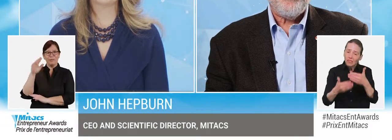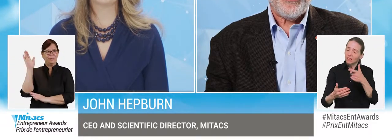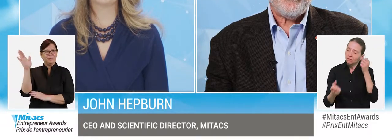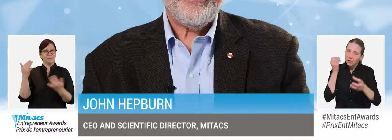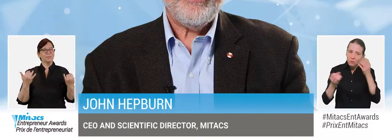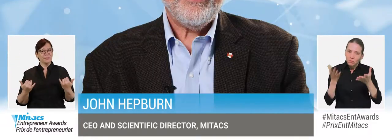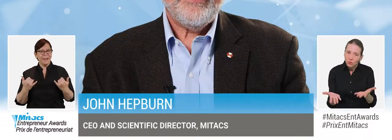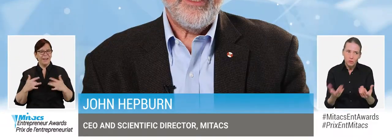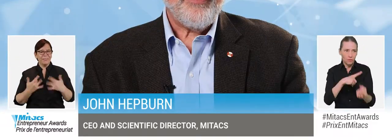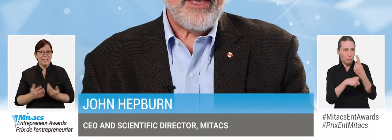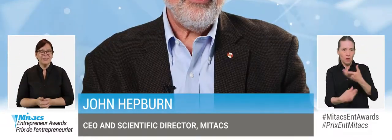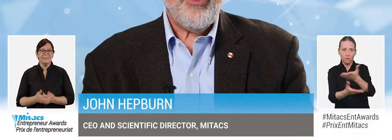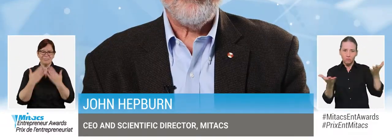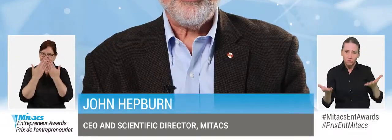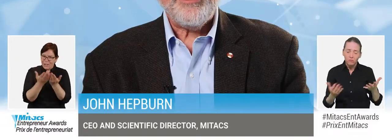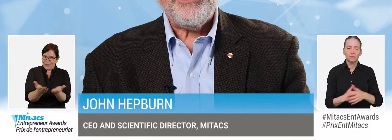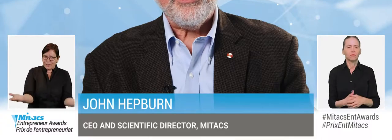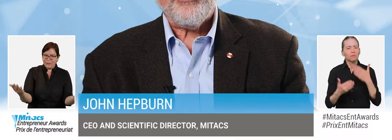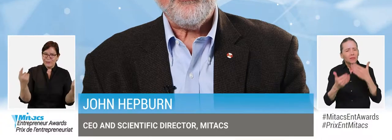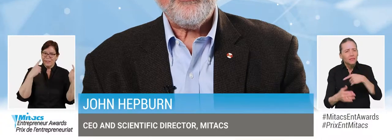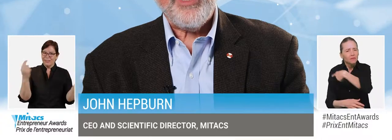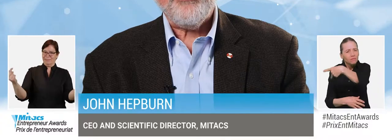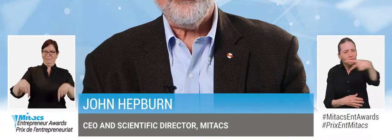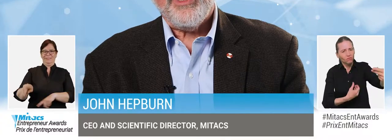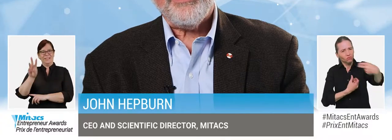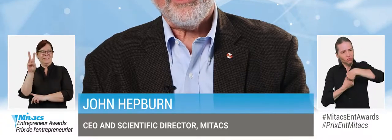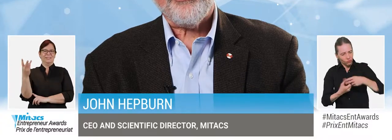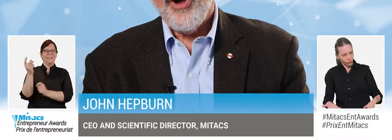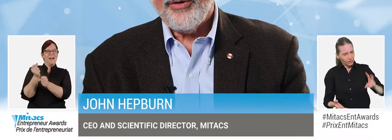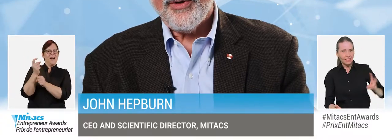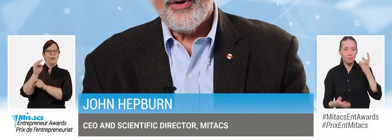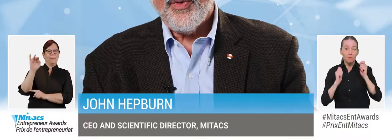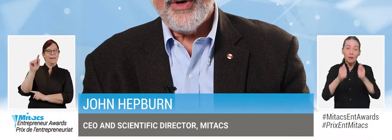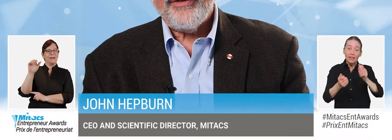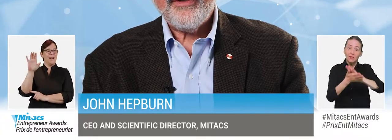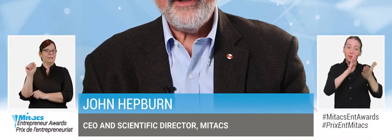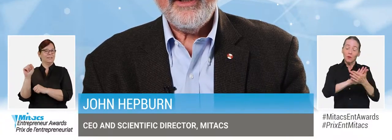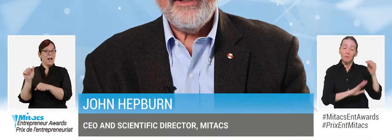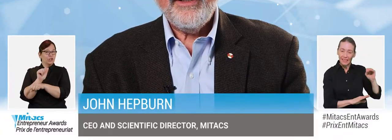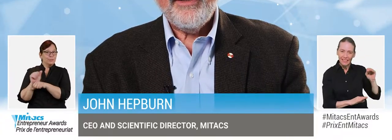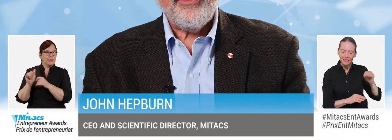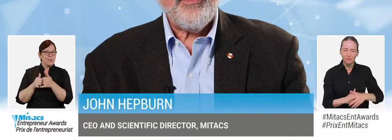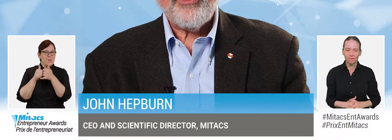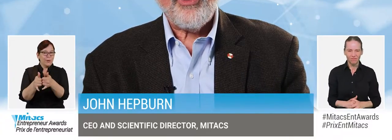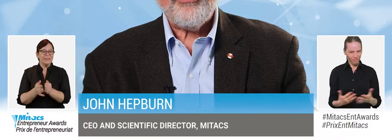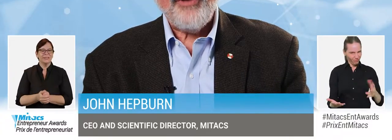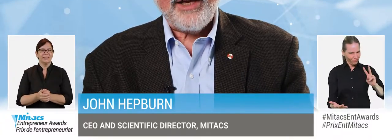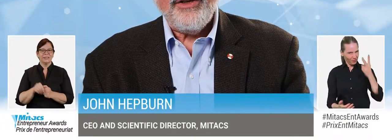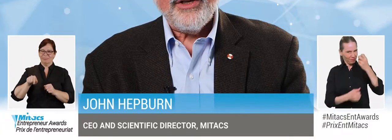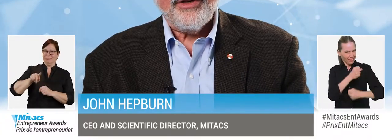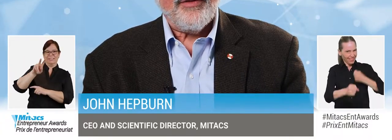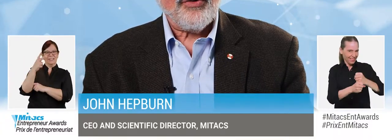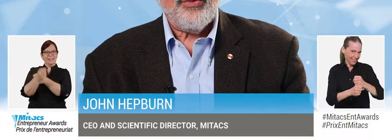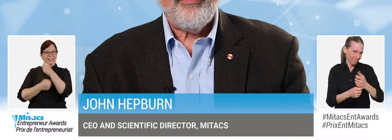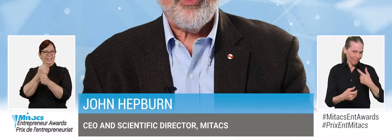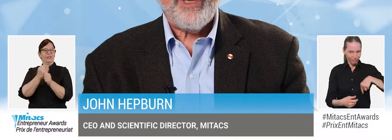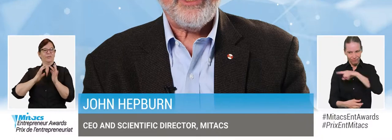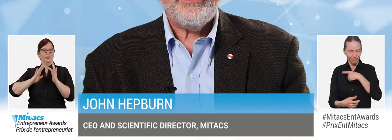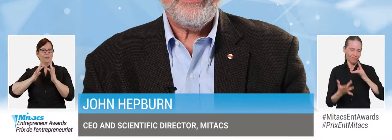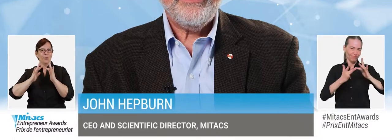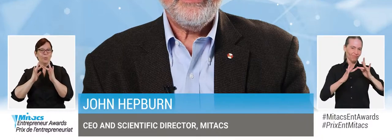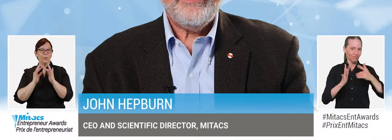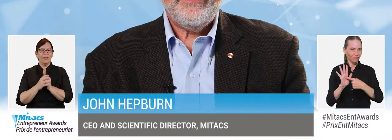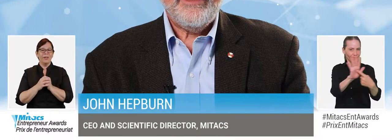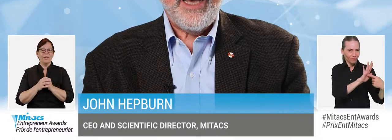emceeing today's event. Thank you all for attending our 6th annual Mitacs Entrepreneur Awards. This marks our second year in a virtual